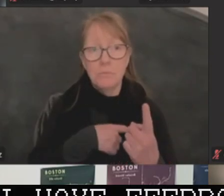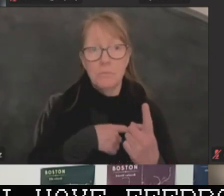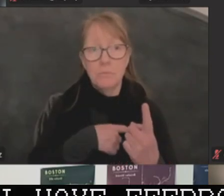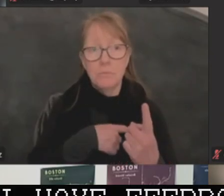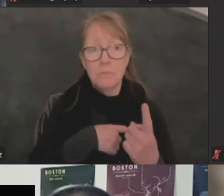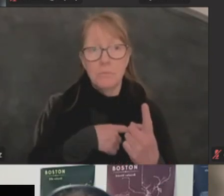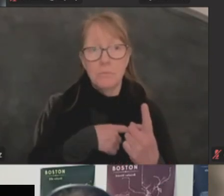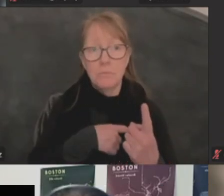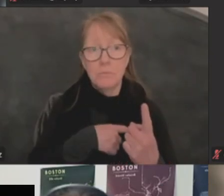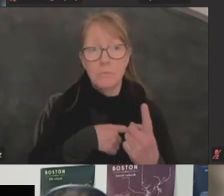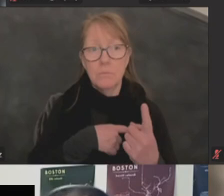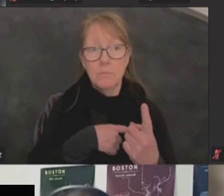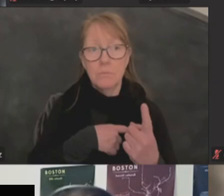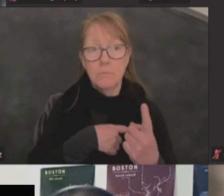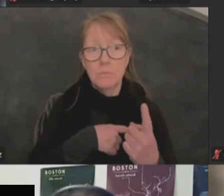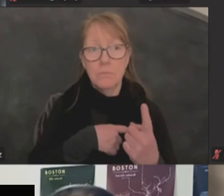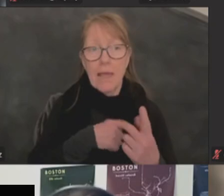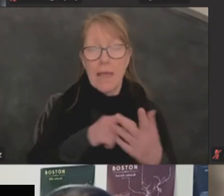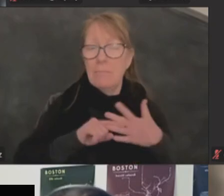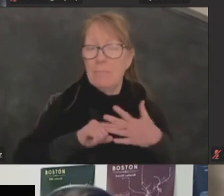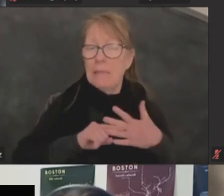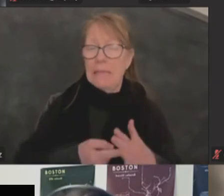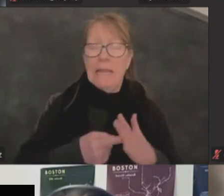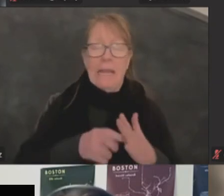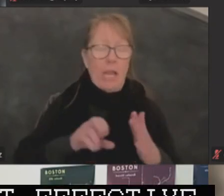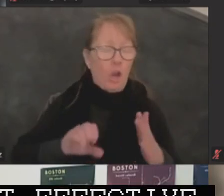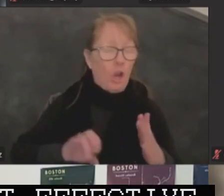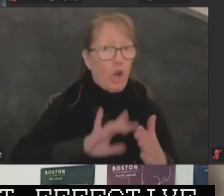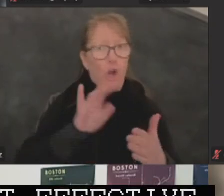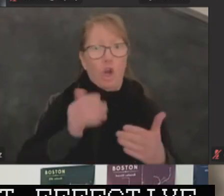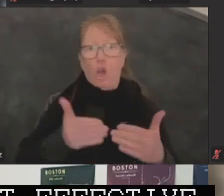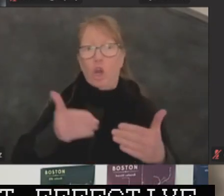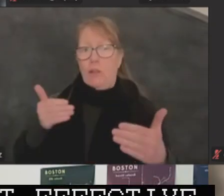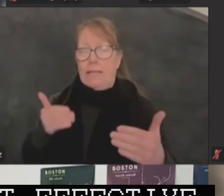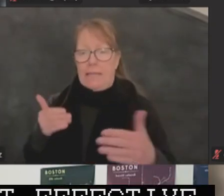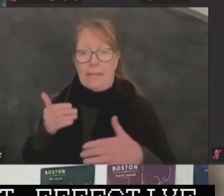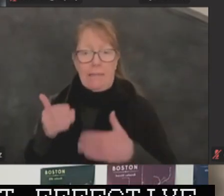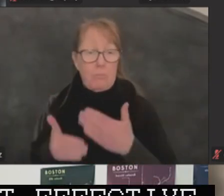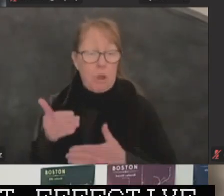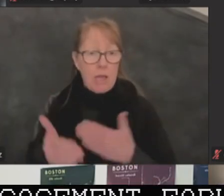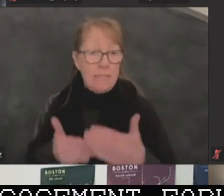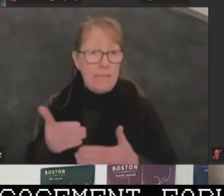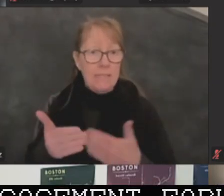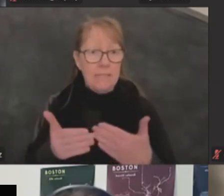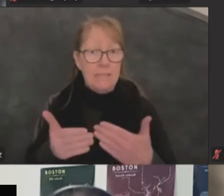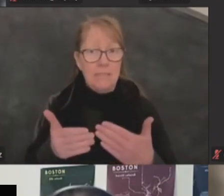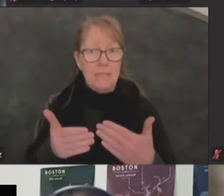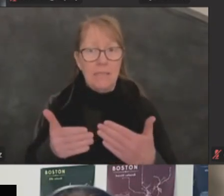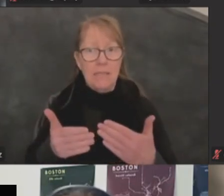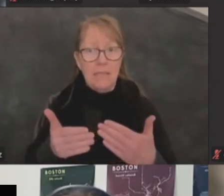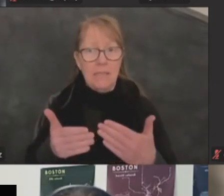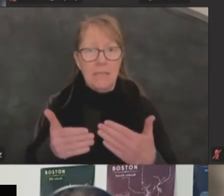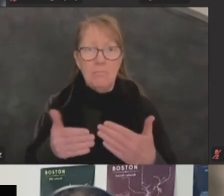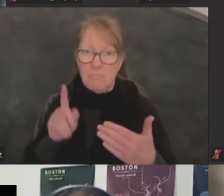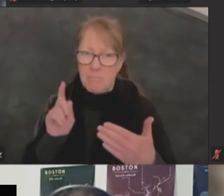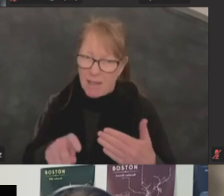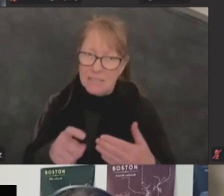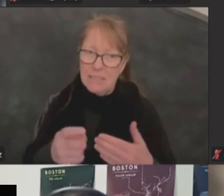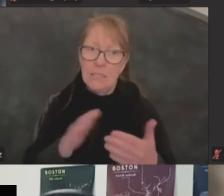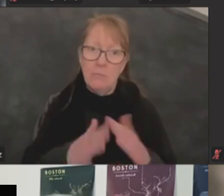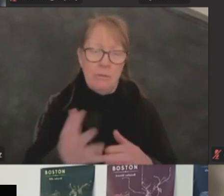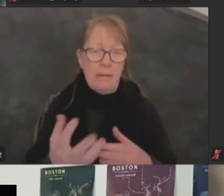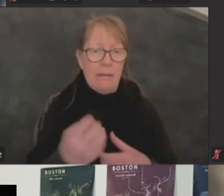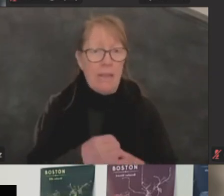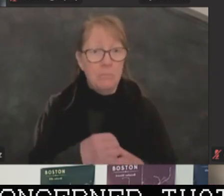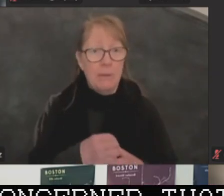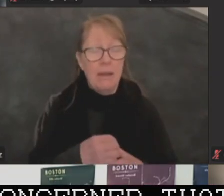early on in the process. Folks were concerned that a decision had already been made, even though it was being presented as